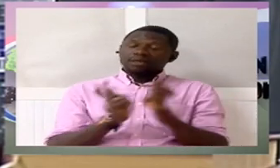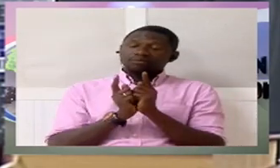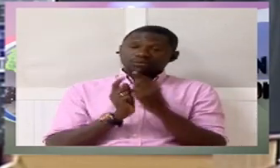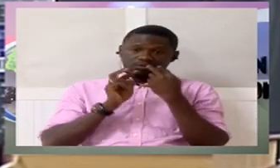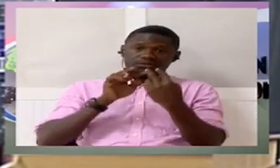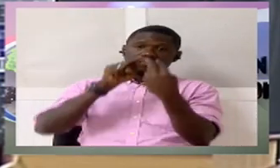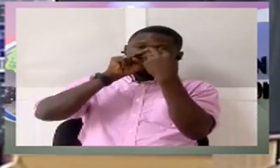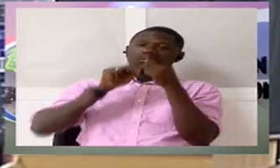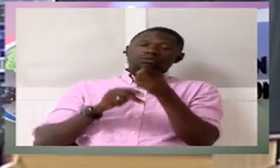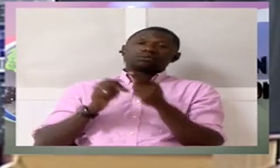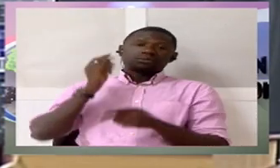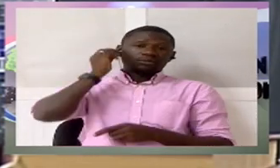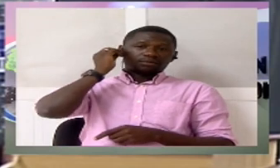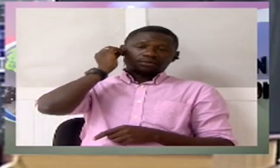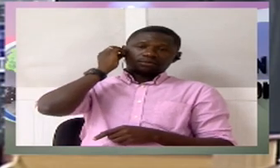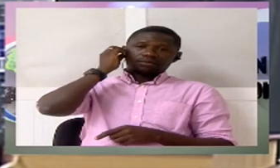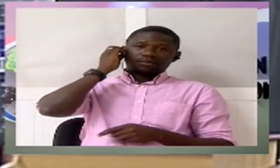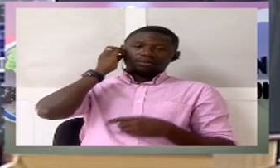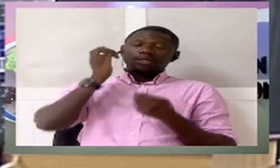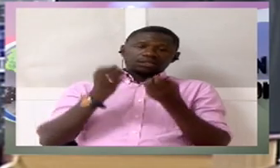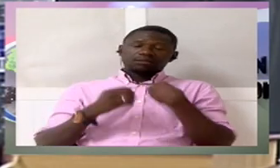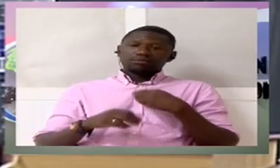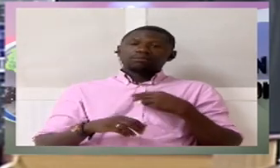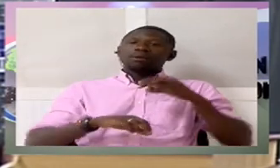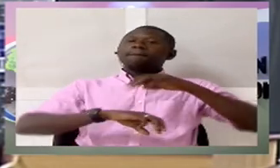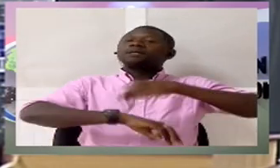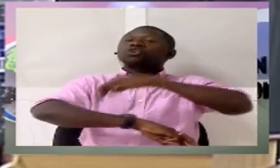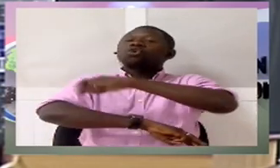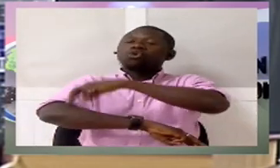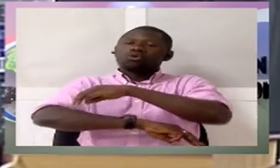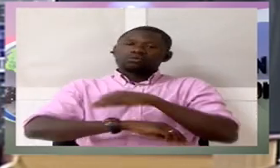other. Konyeko Mansakonko. He said to me, Mansakonko.